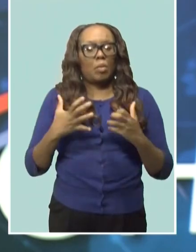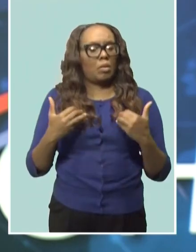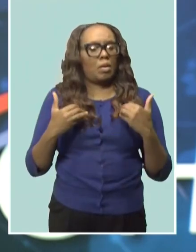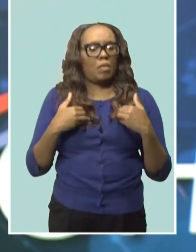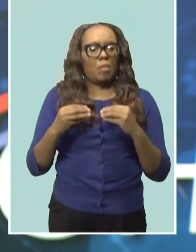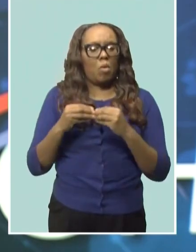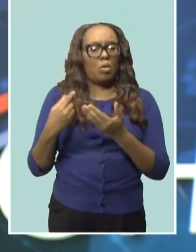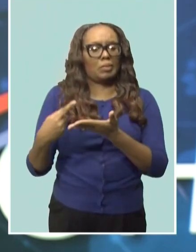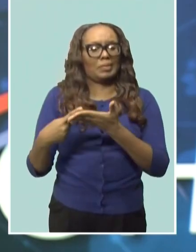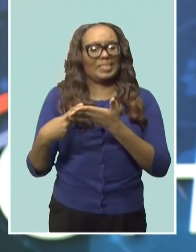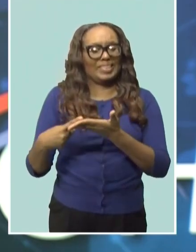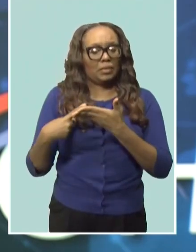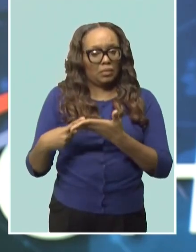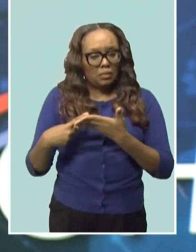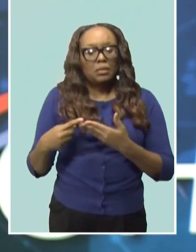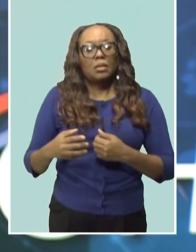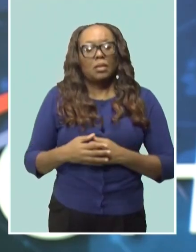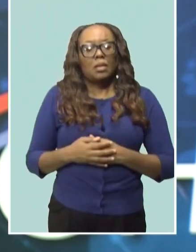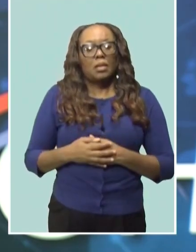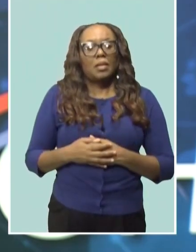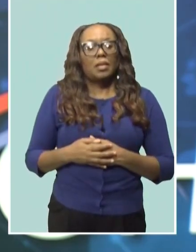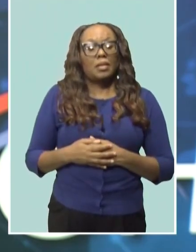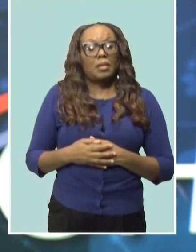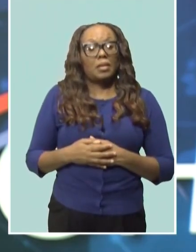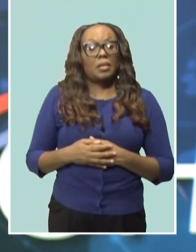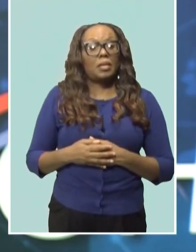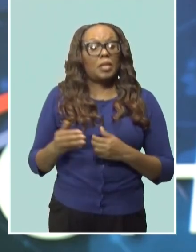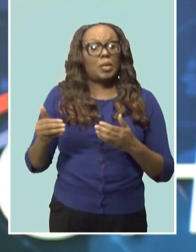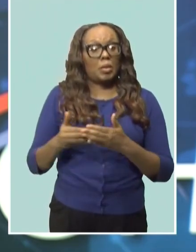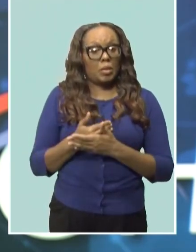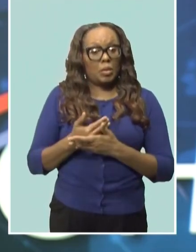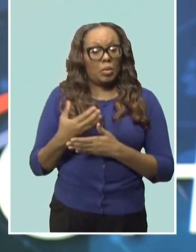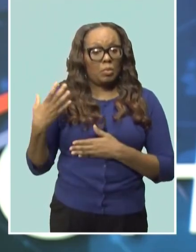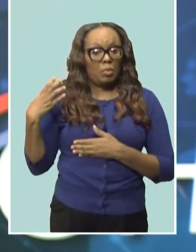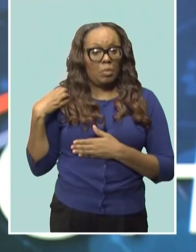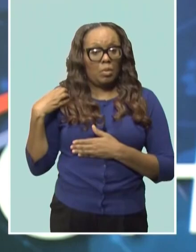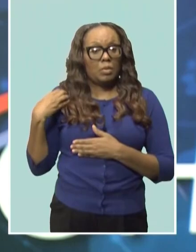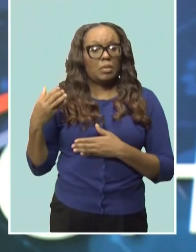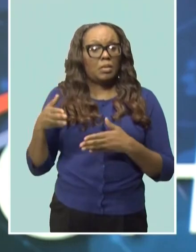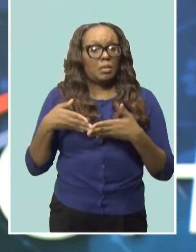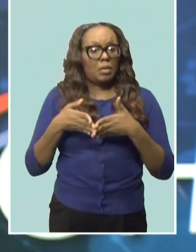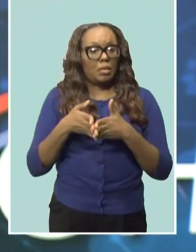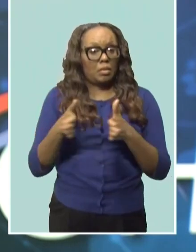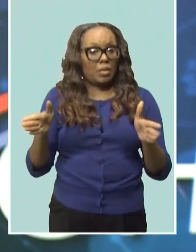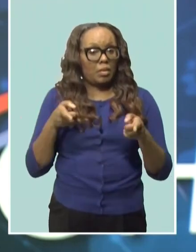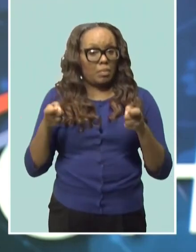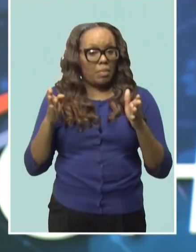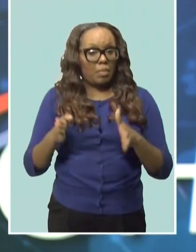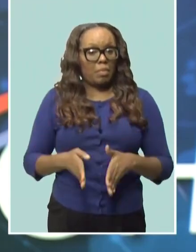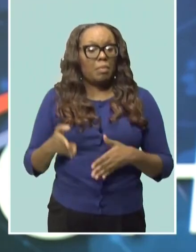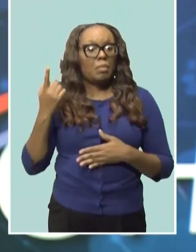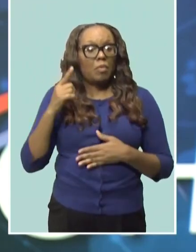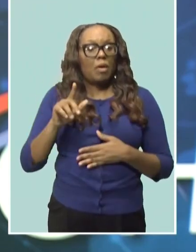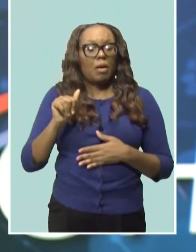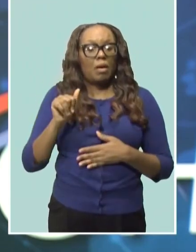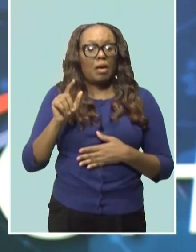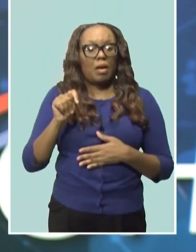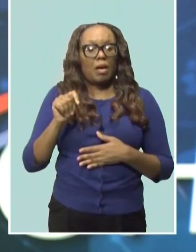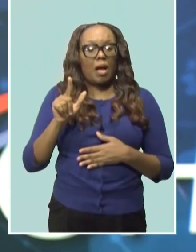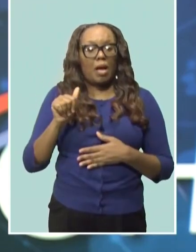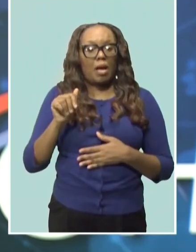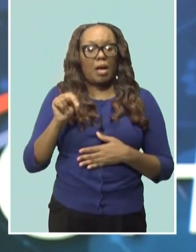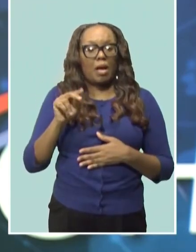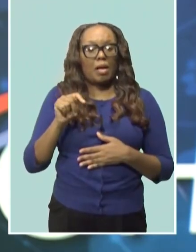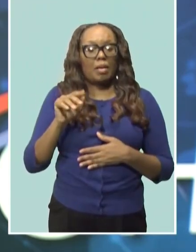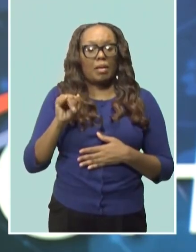Griffith. He's the general manager of Atlantis Historic Inn at 10th Bay St. Joseph and sales and marketing and reservations director at